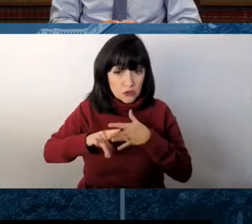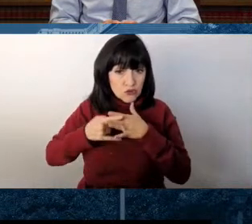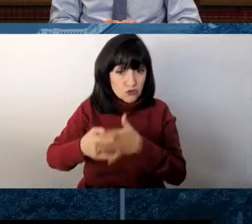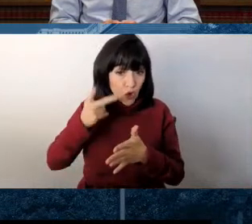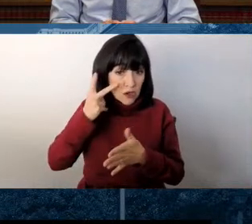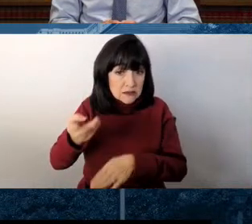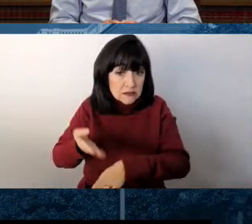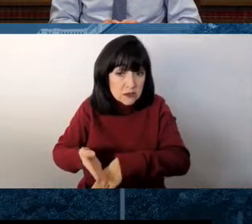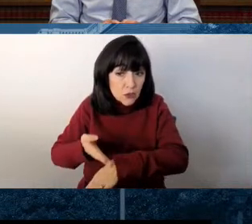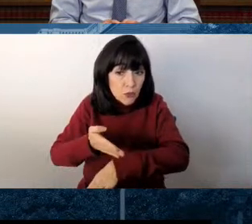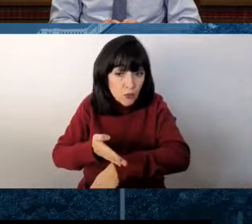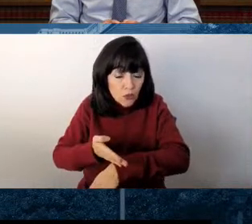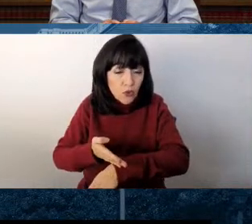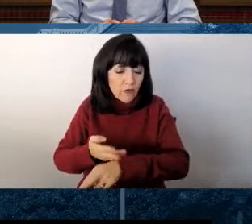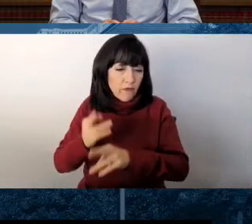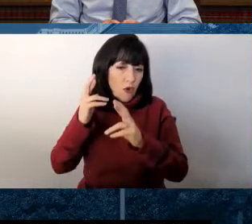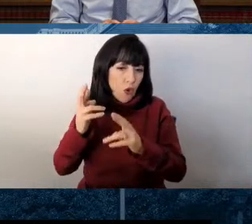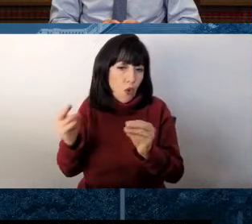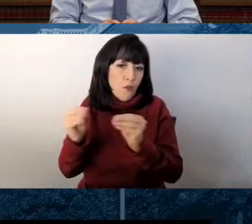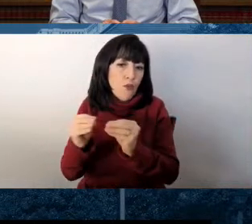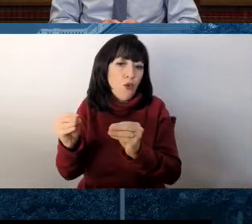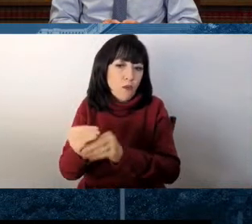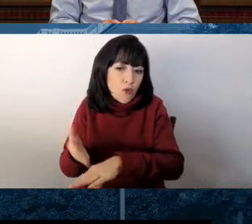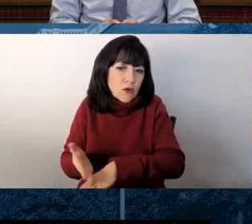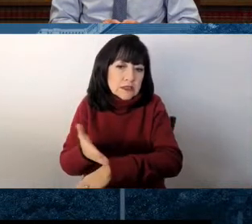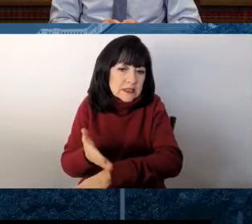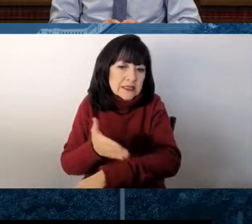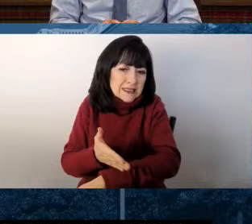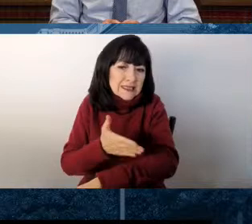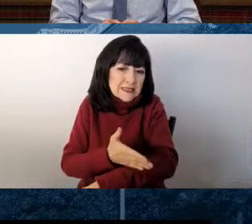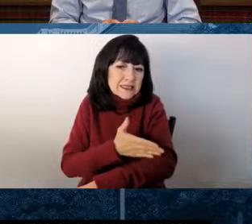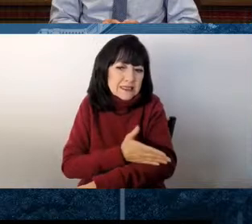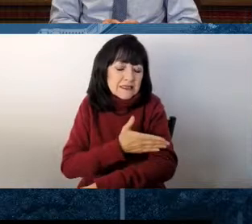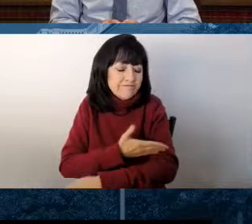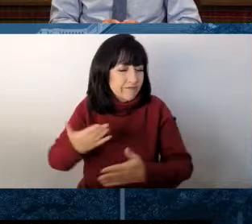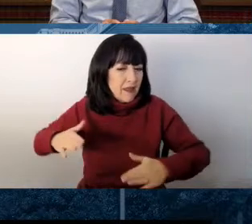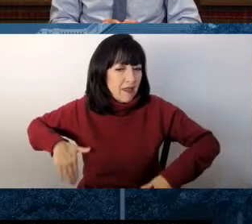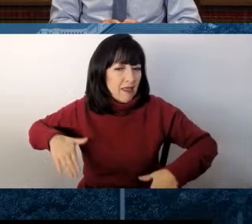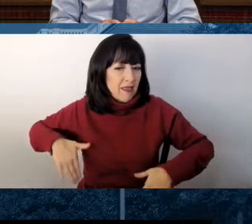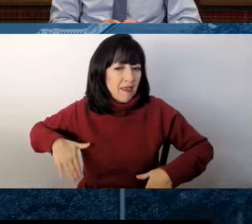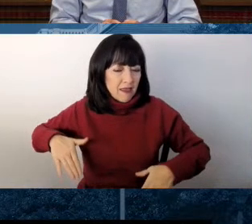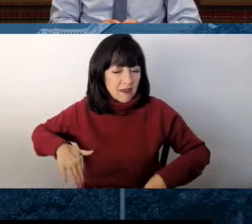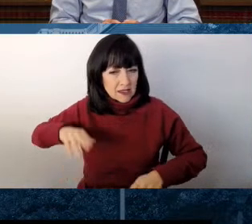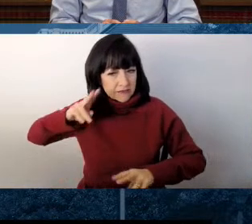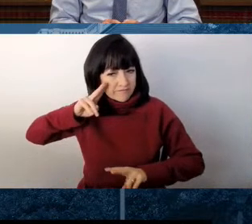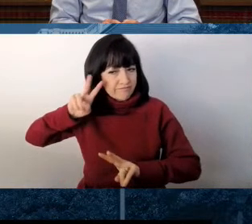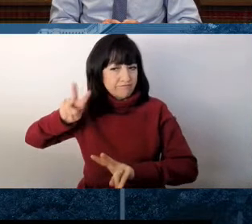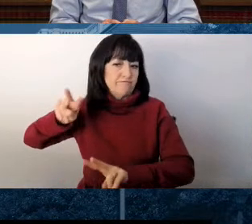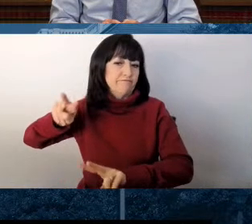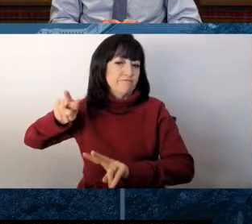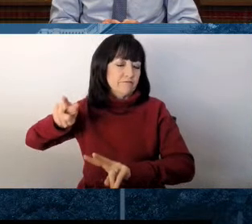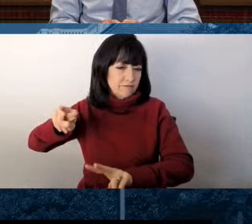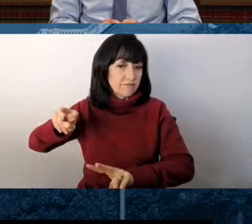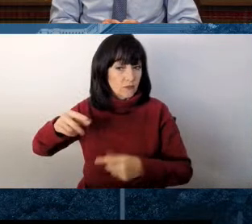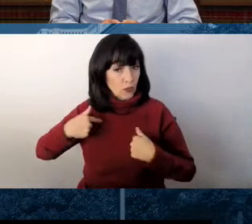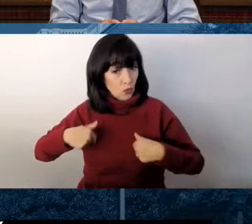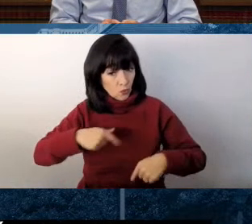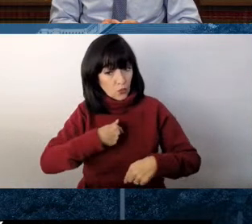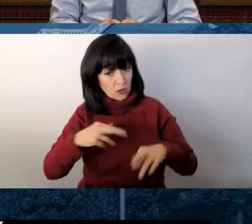obviously remains to be seen. It is what we hope to see, and